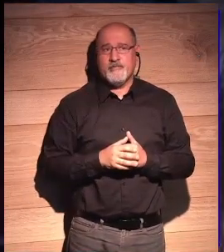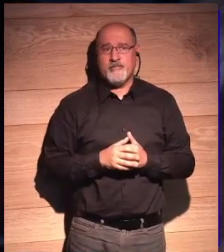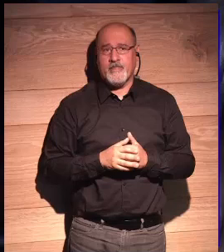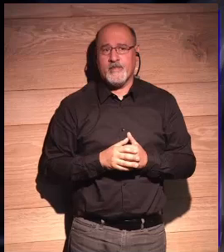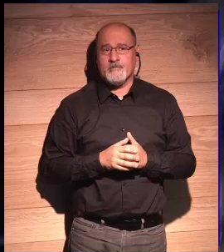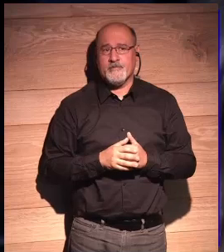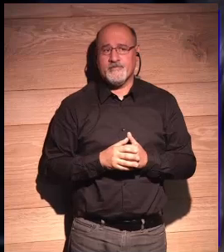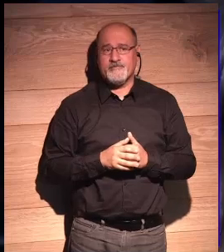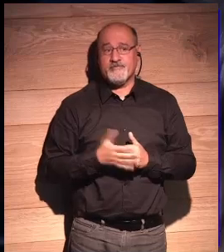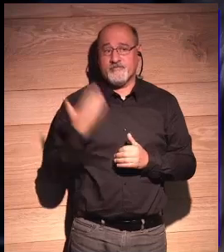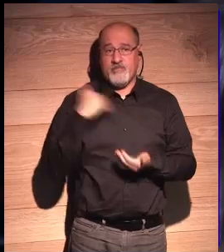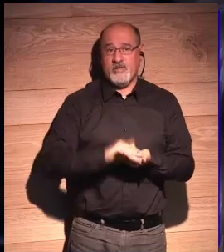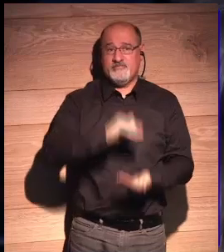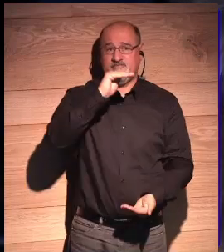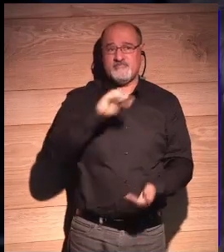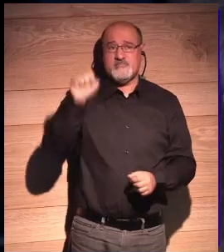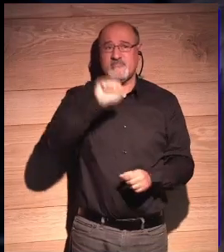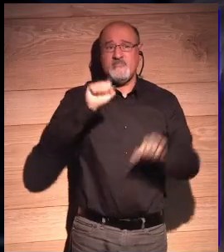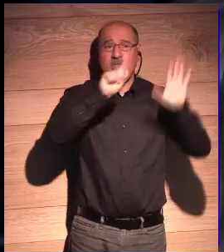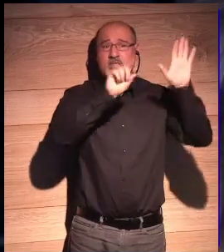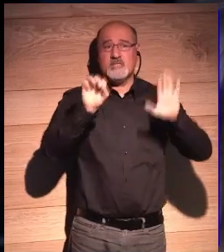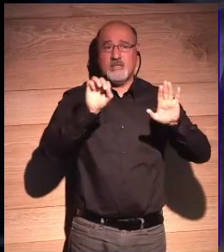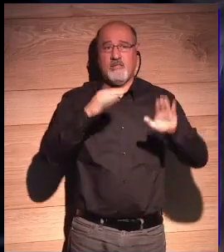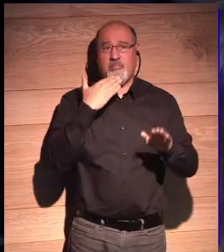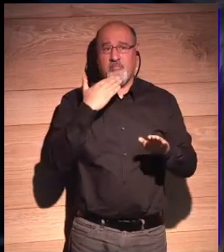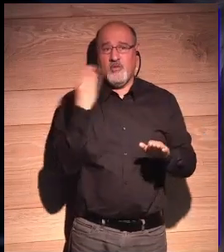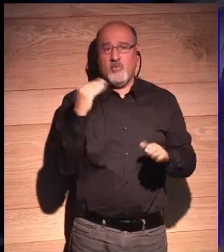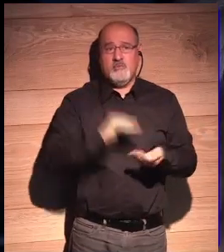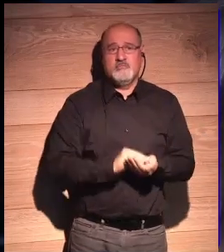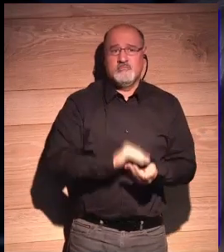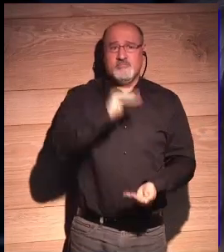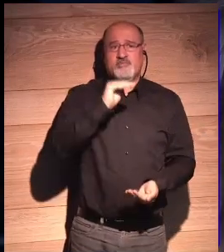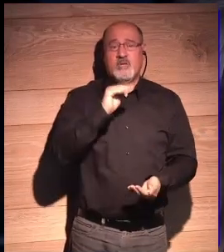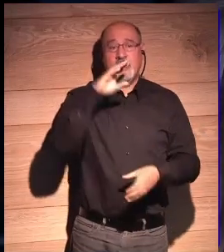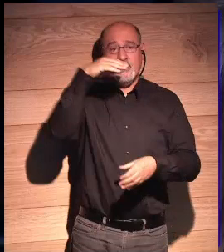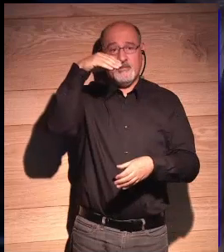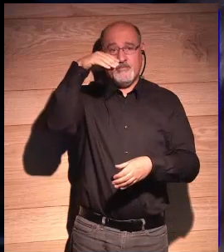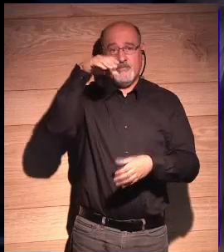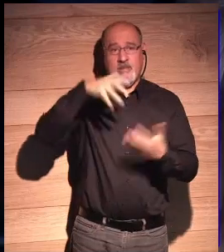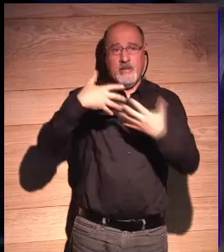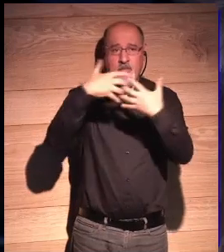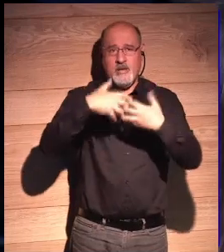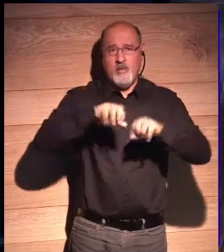early 60s. And so there was this whole kind of boom in America, the post-war era,